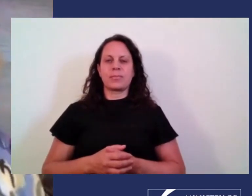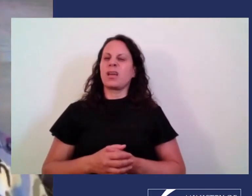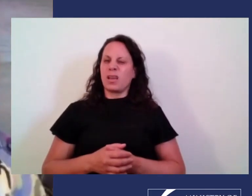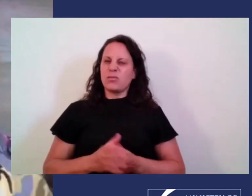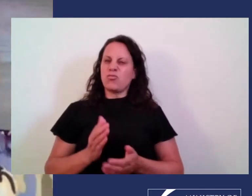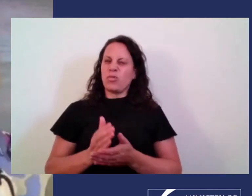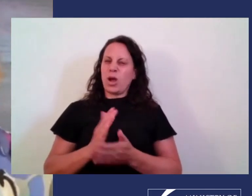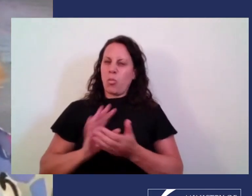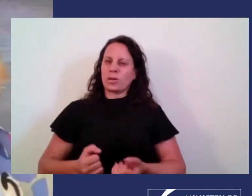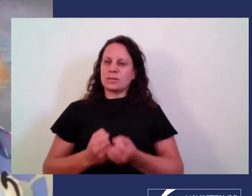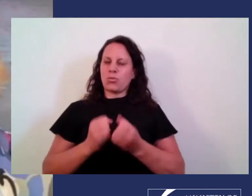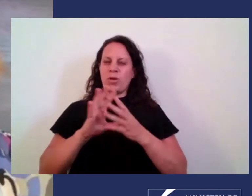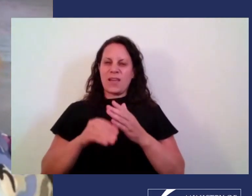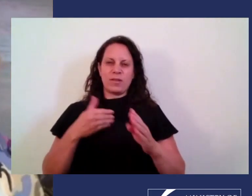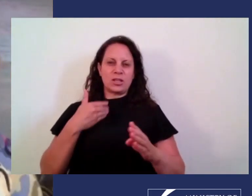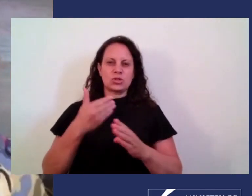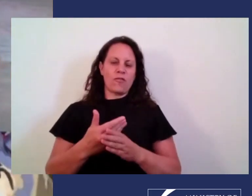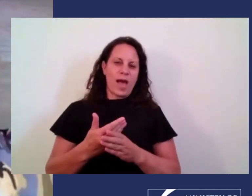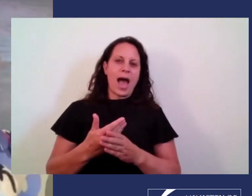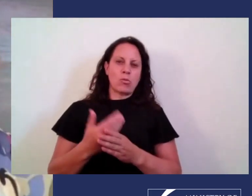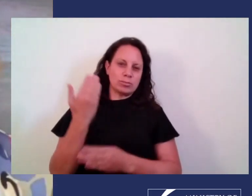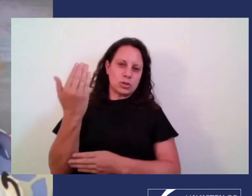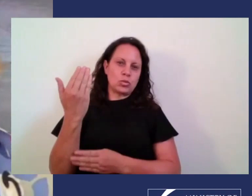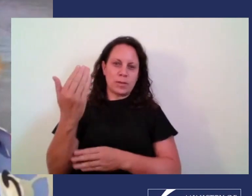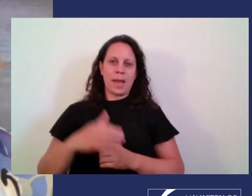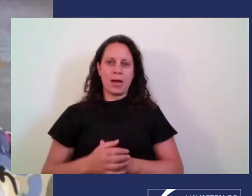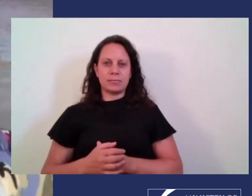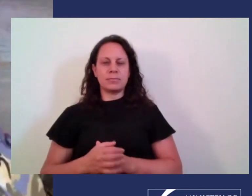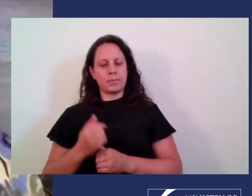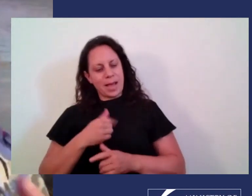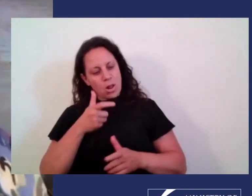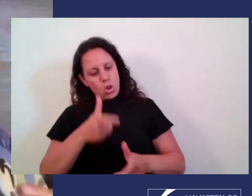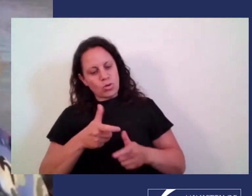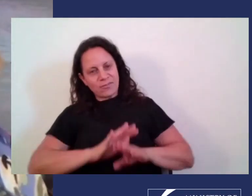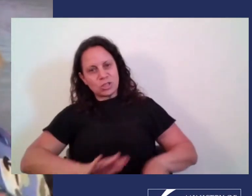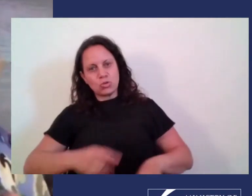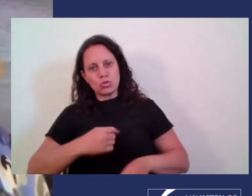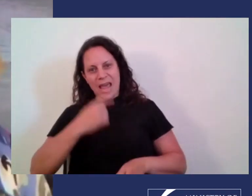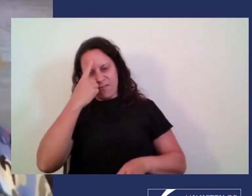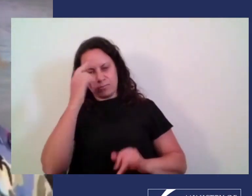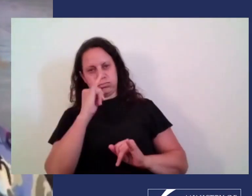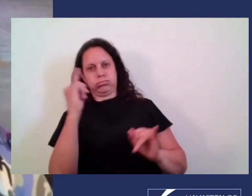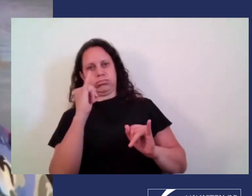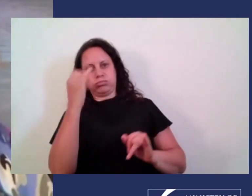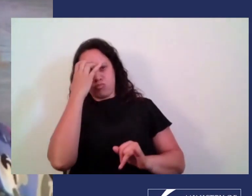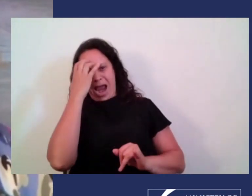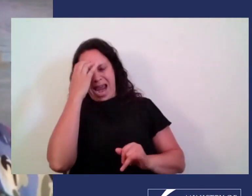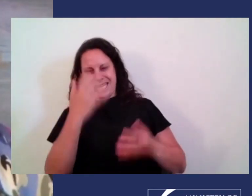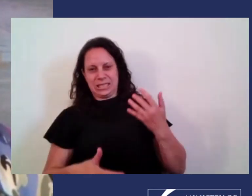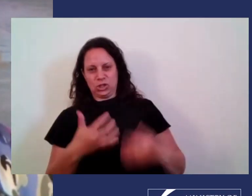heard. I look after children who've had traumatic brain injuries in their whānau, and we also have fantastic Māori